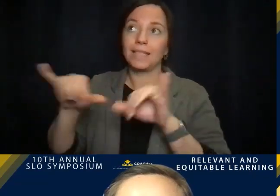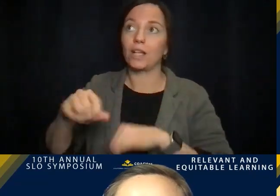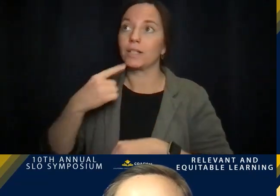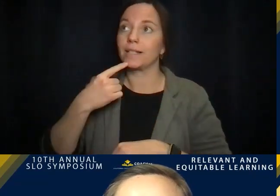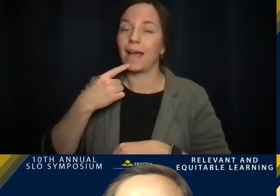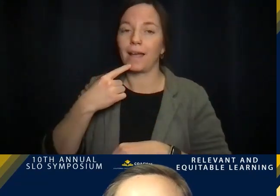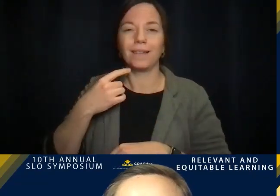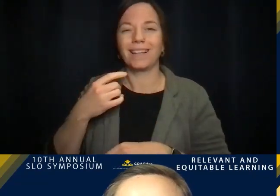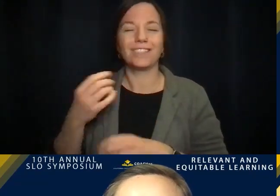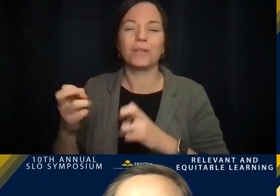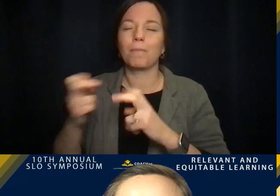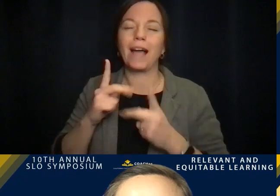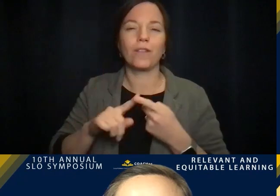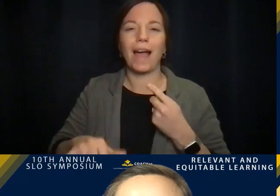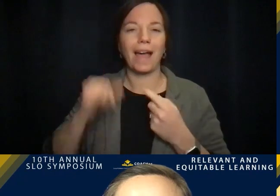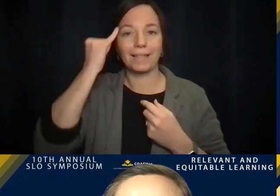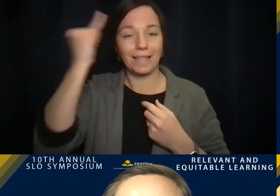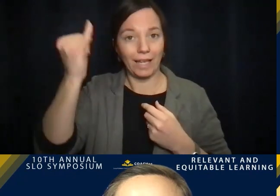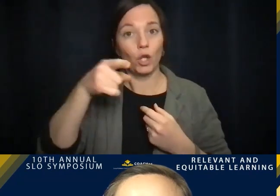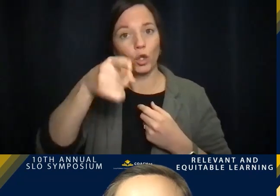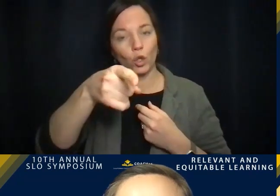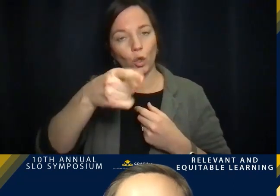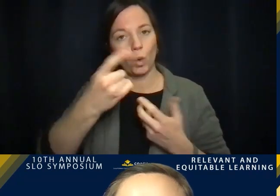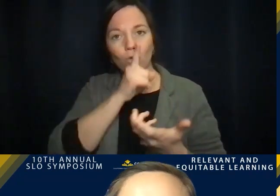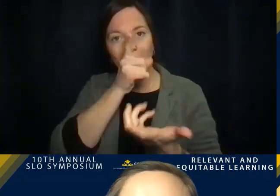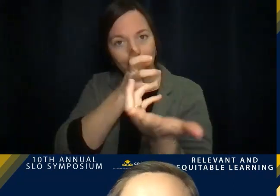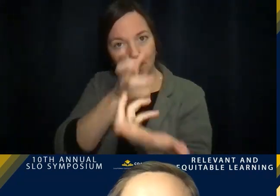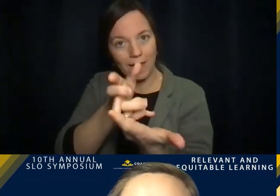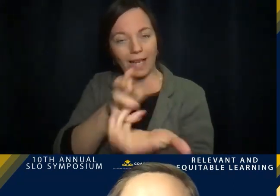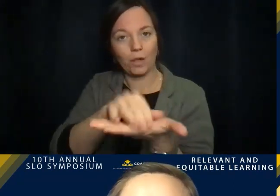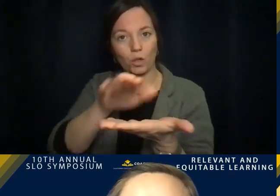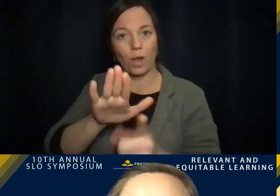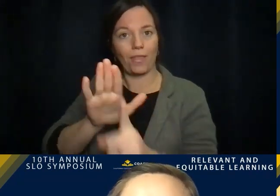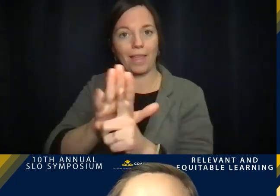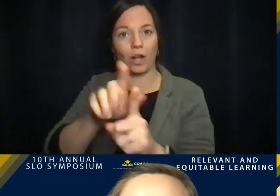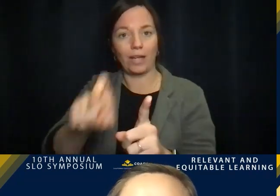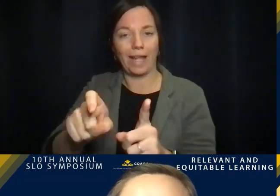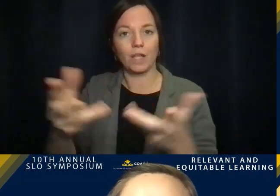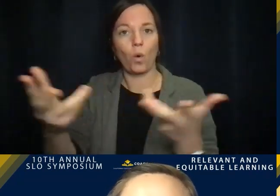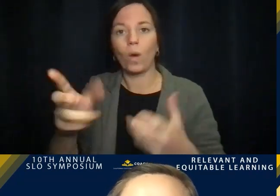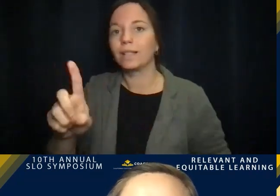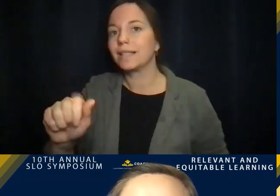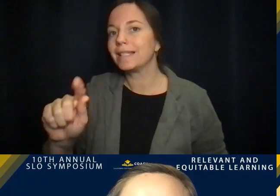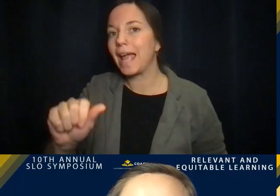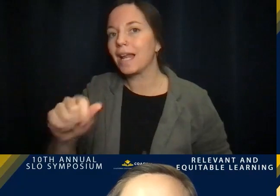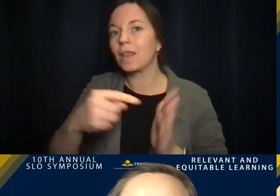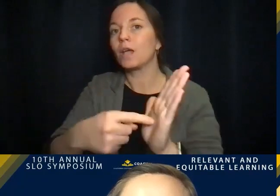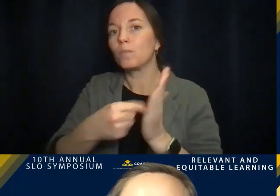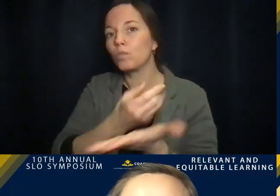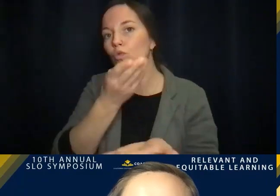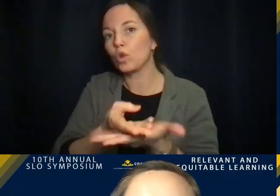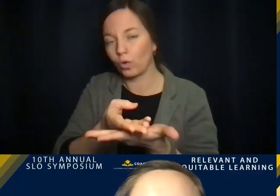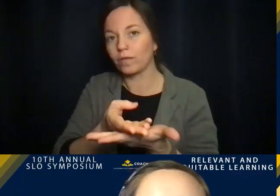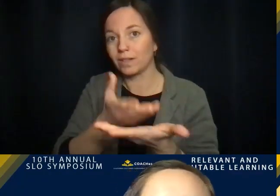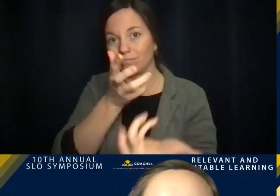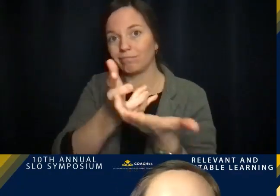back to that principle of you're meeting your students' needs, and what is the data that shows you that you're doing that? The